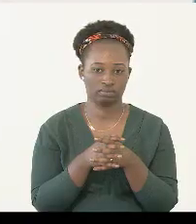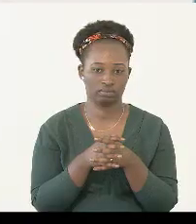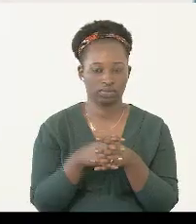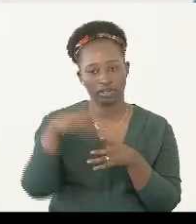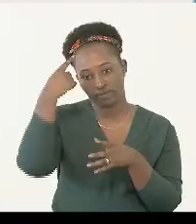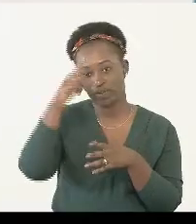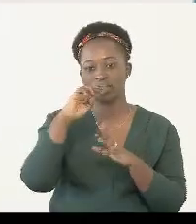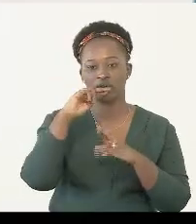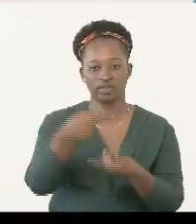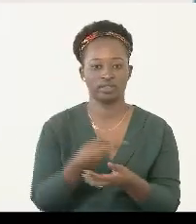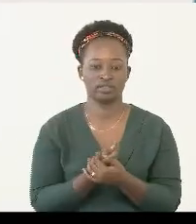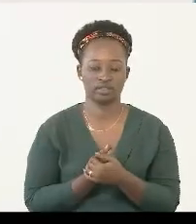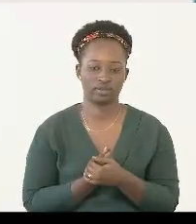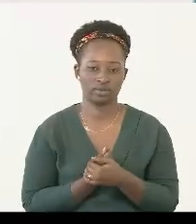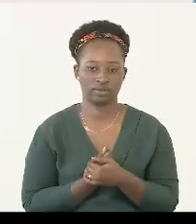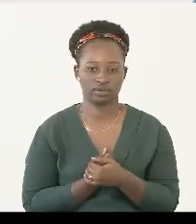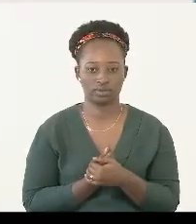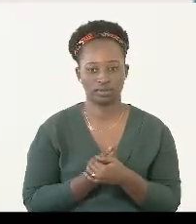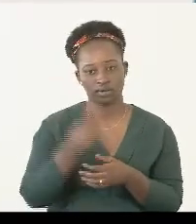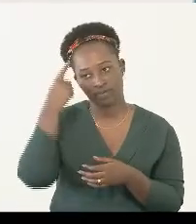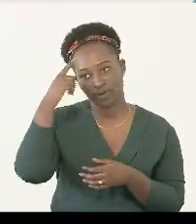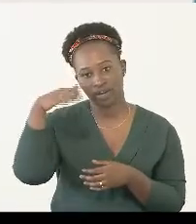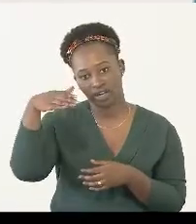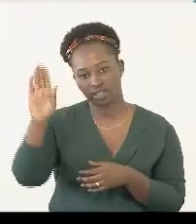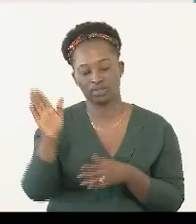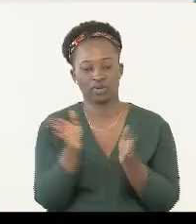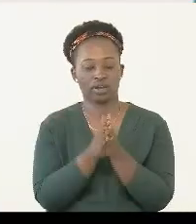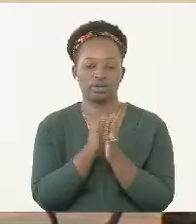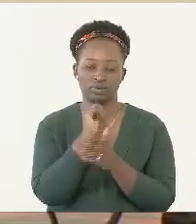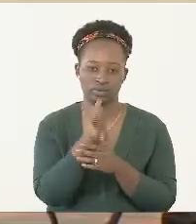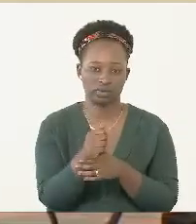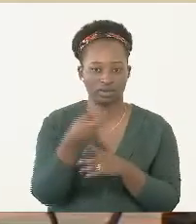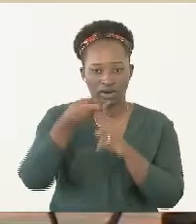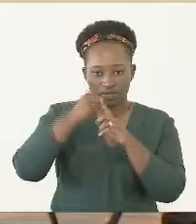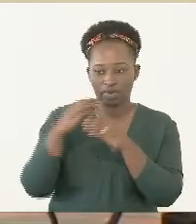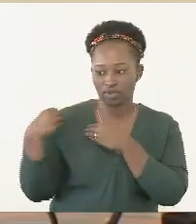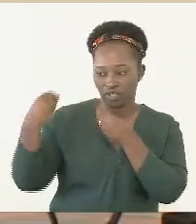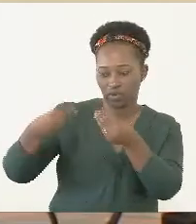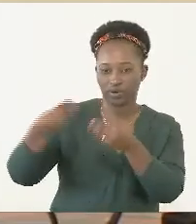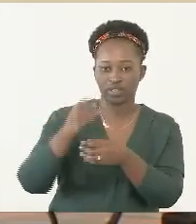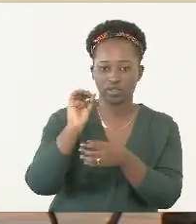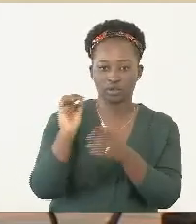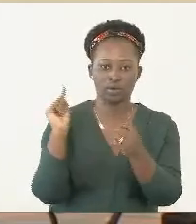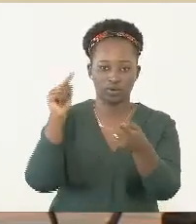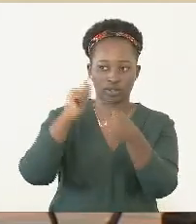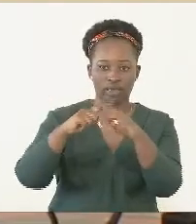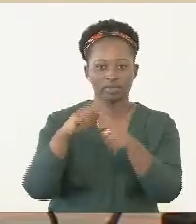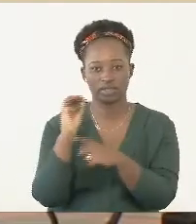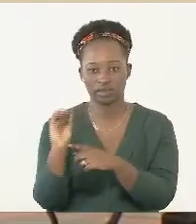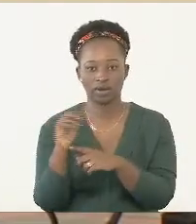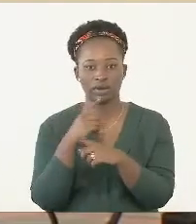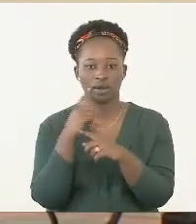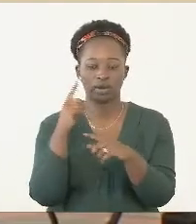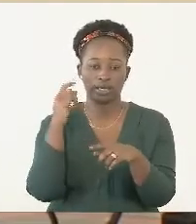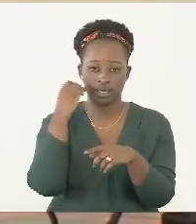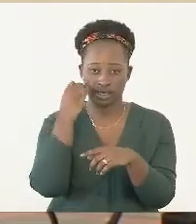for the results, for the mixtures coming out. From generation 0 times 0,